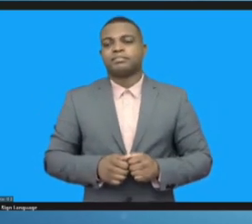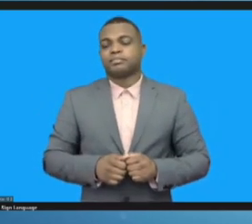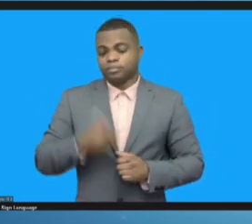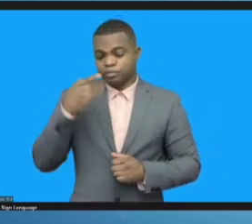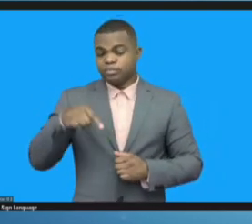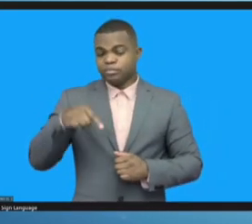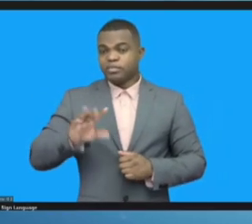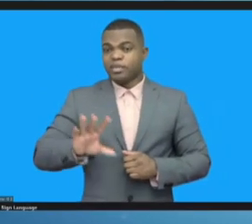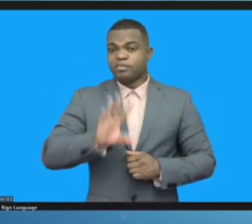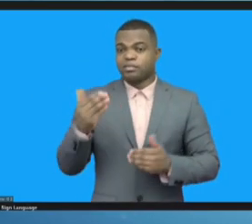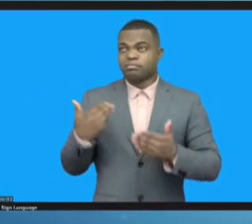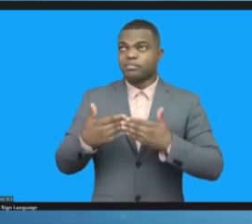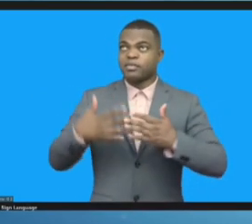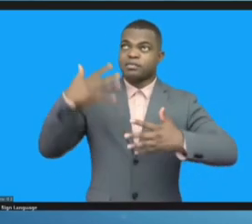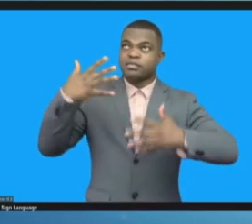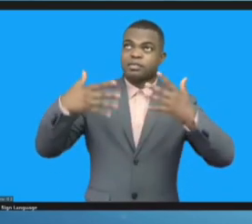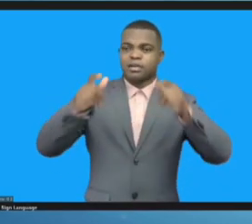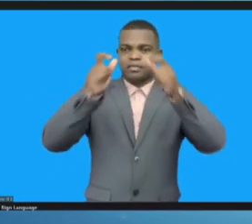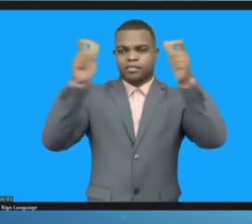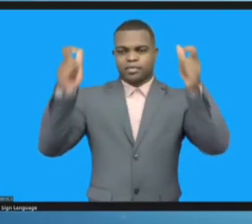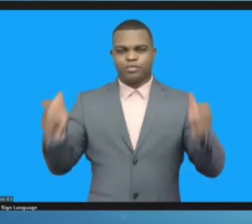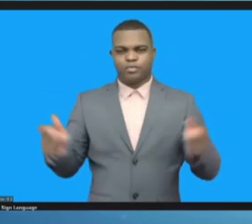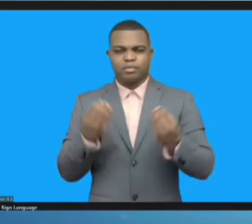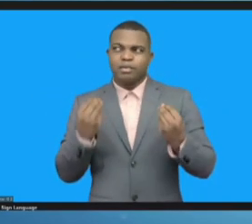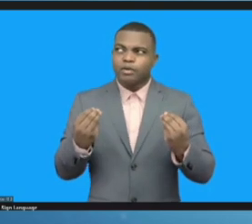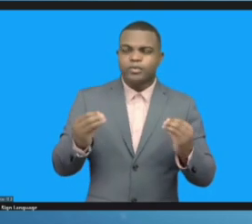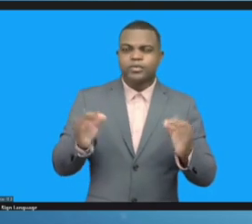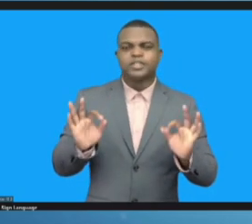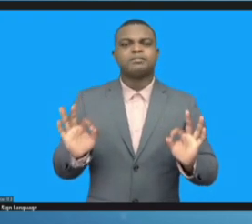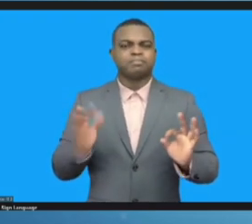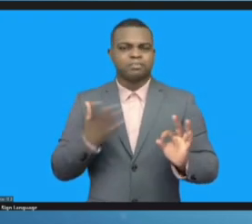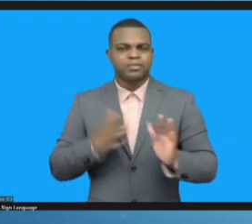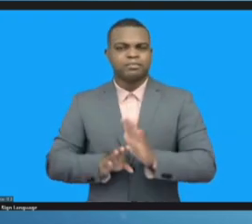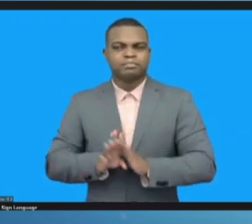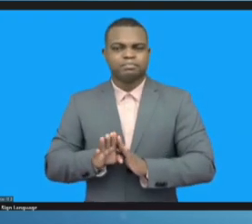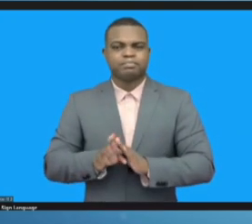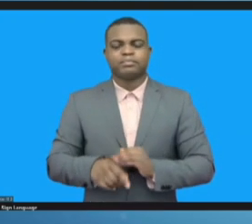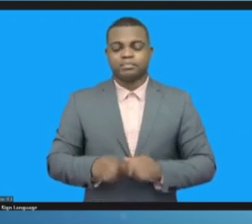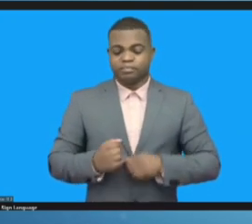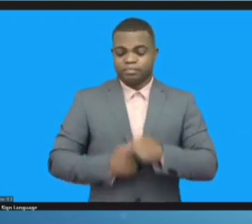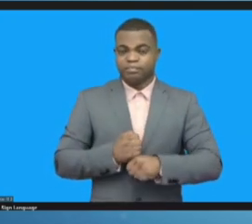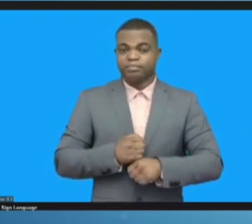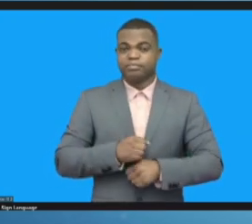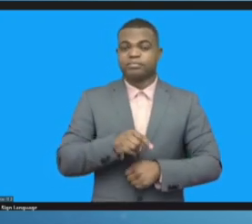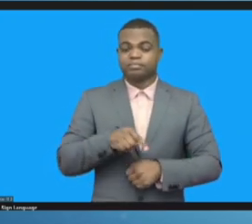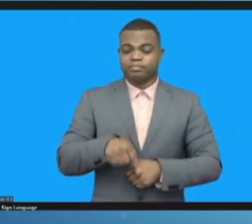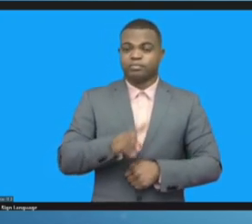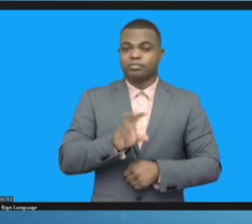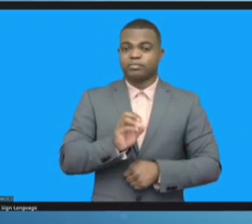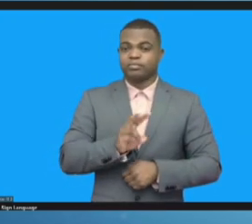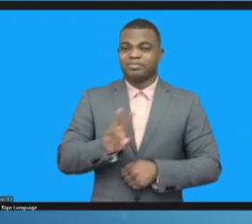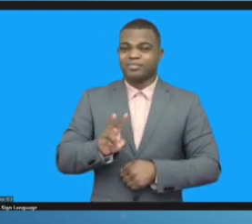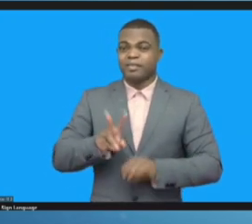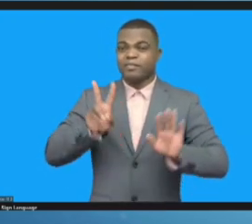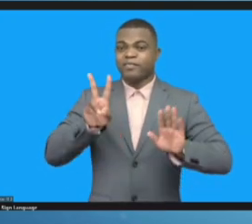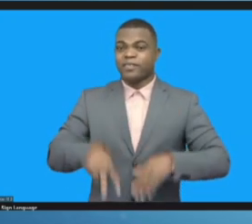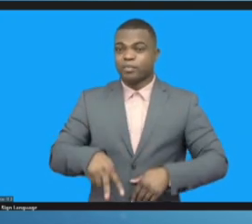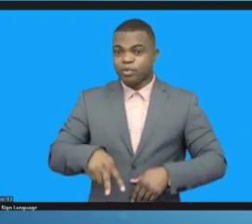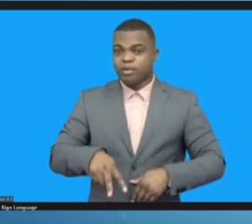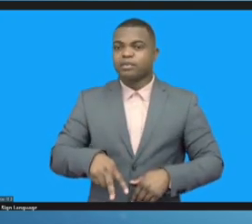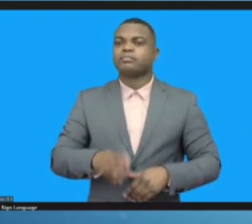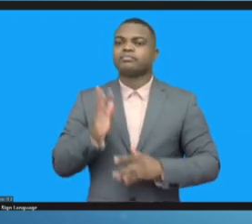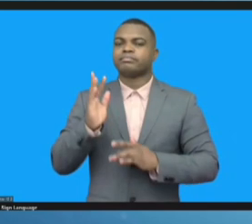for the governance of that data. Enabling safety, security, and accountability, recently through a partnership with the government